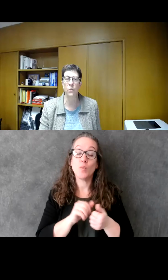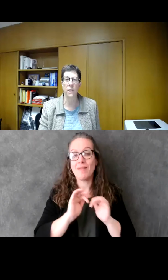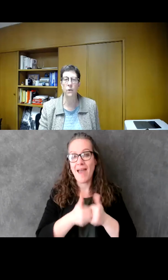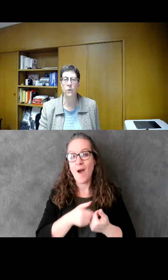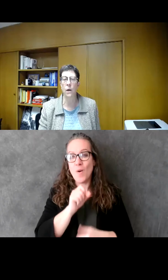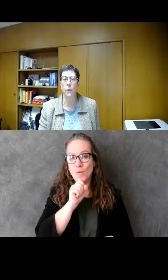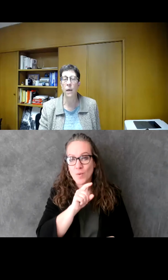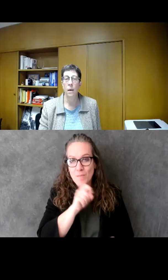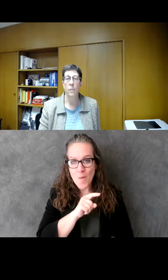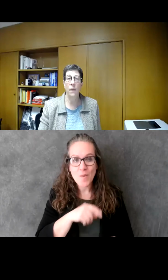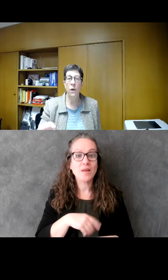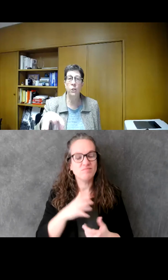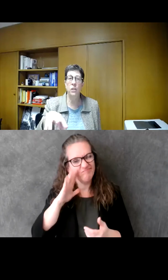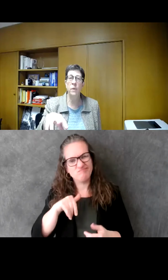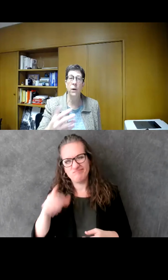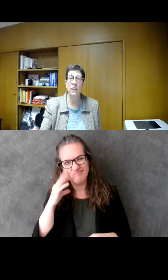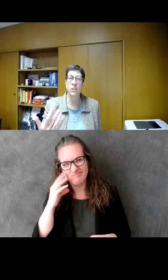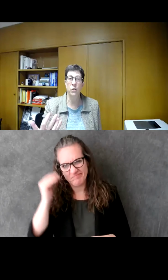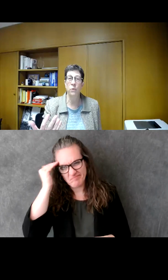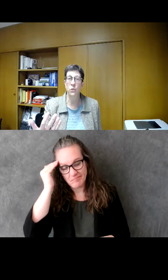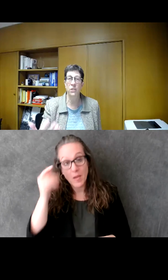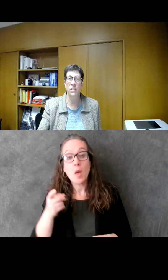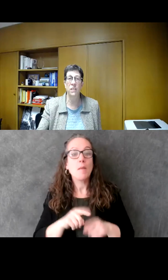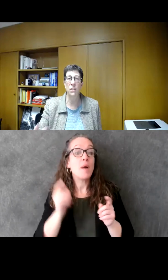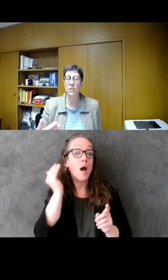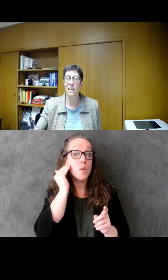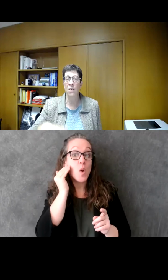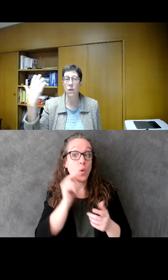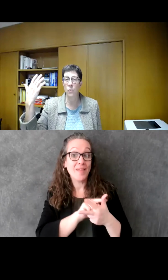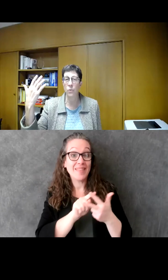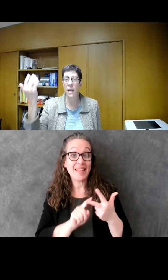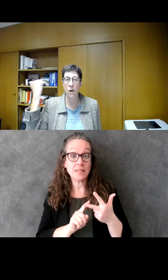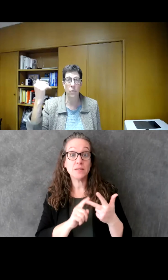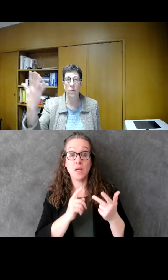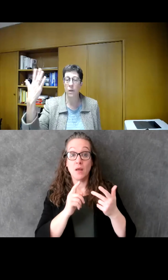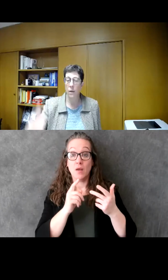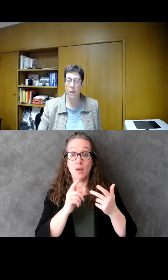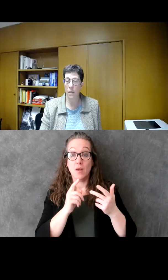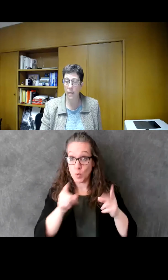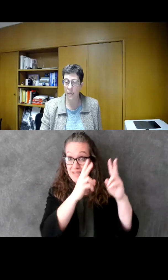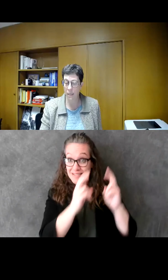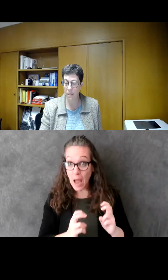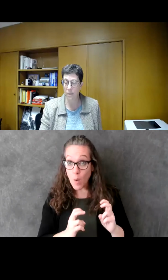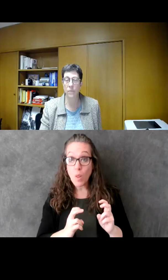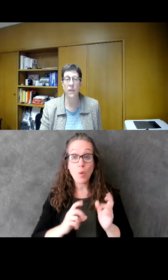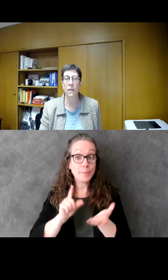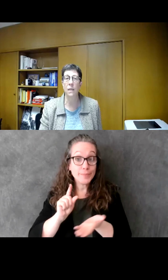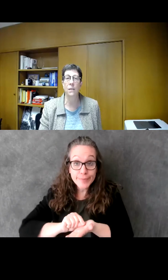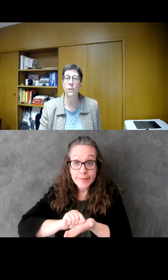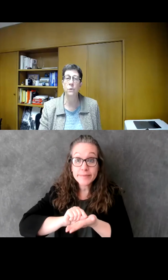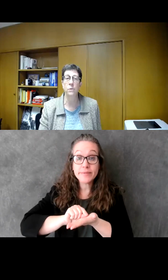with you because I know you know it, but I wanted you to be aware that these are resources that you can download, print out,